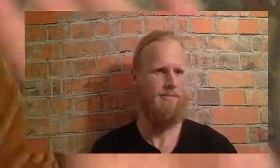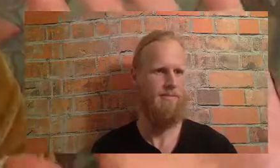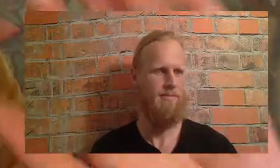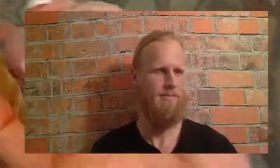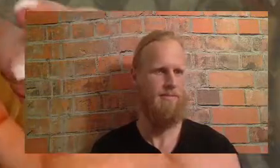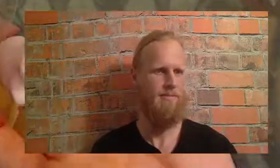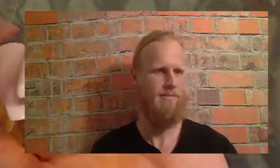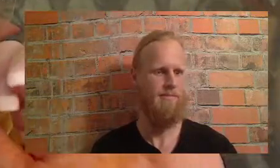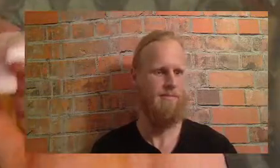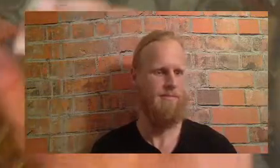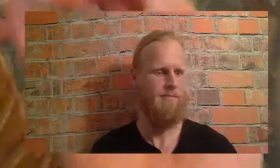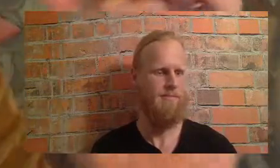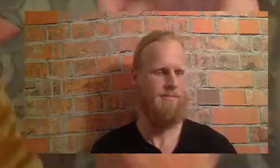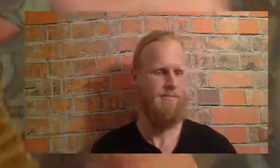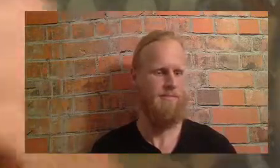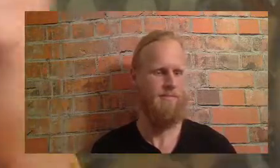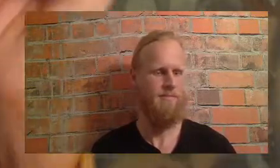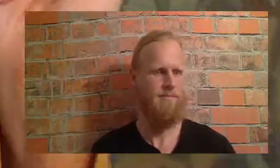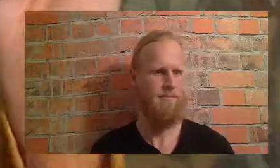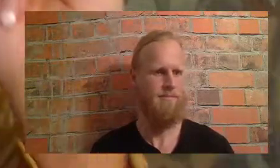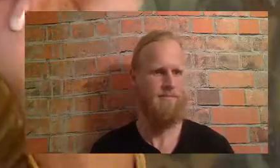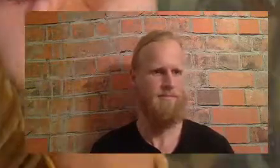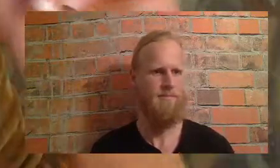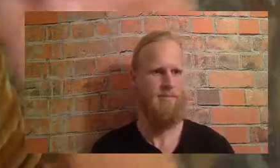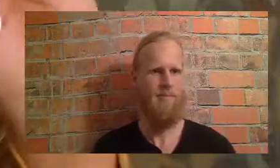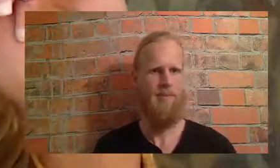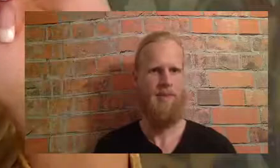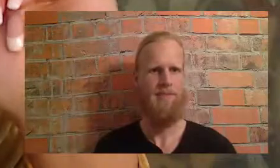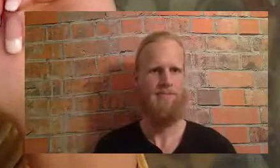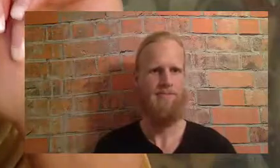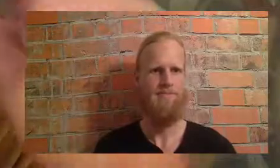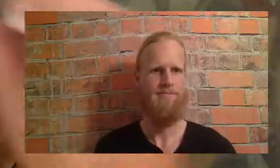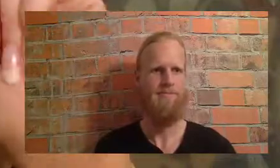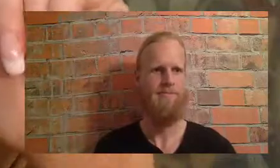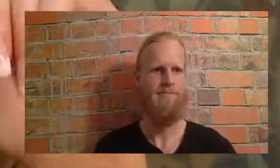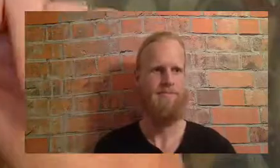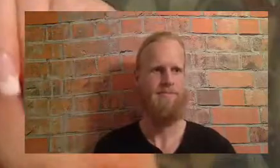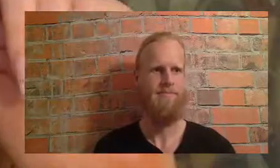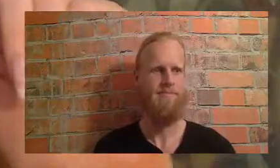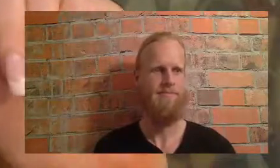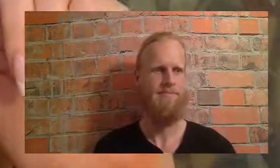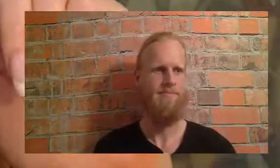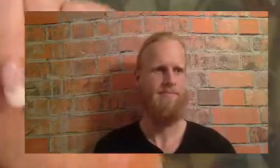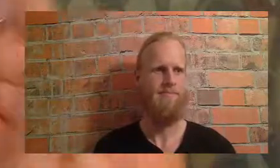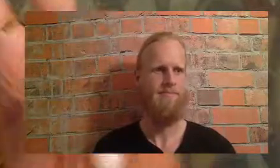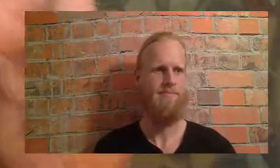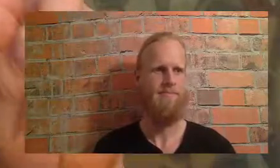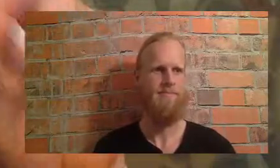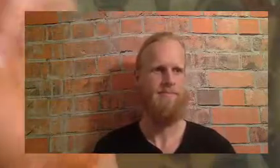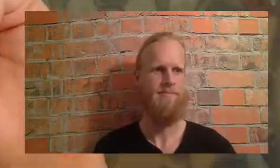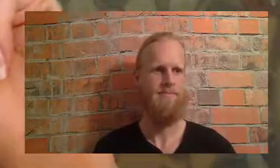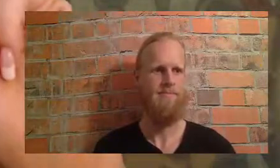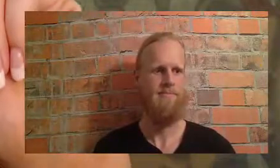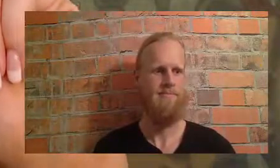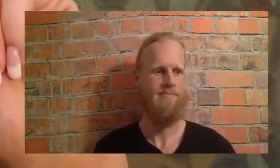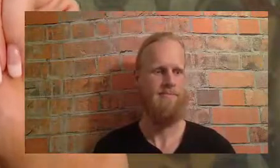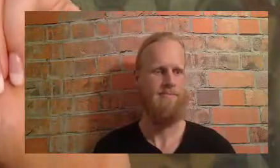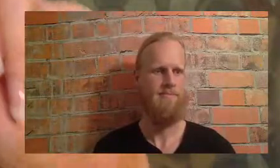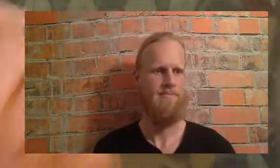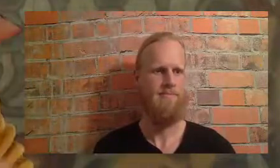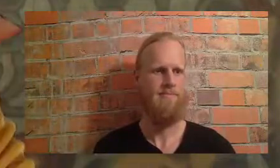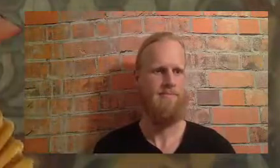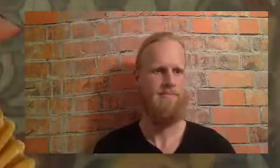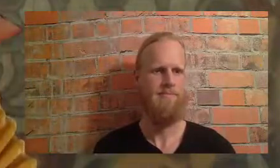what a tapping party is that when you and a friend gather together to do one of these videos, you are having a tapping